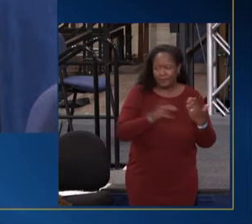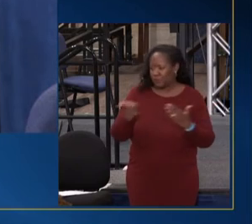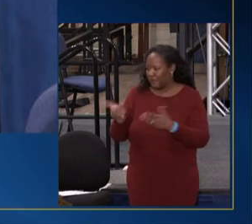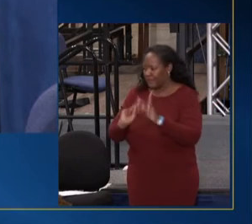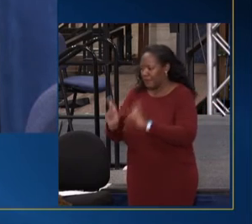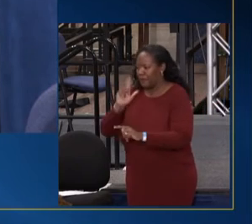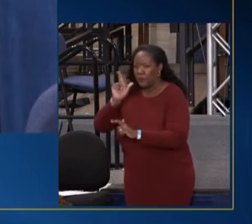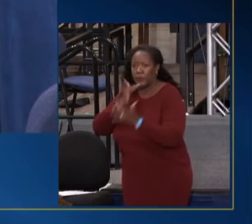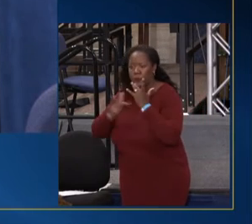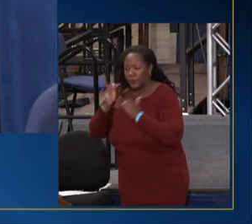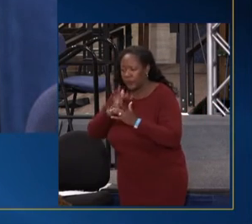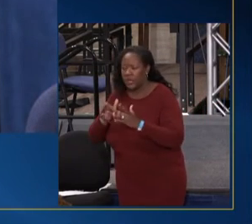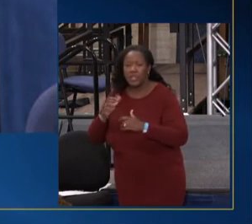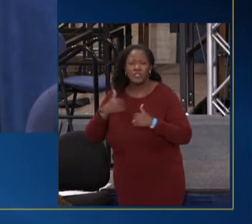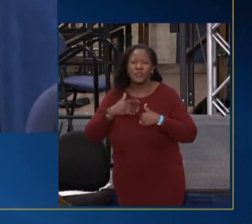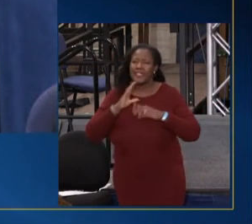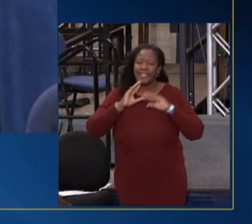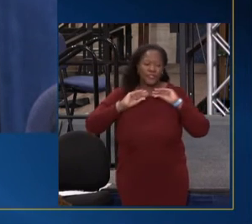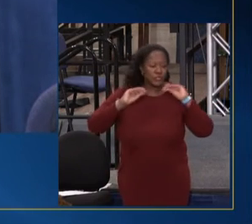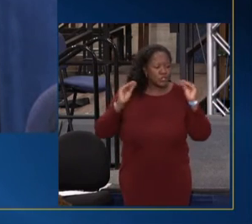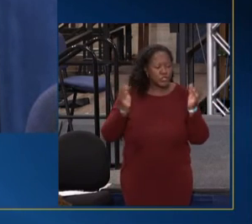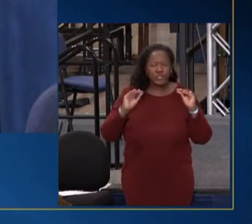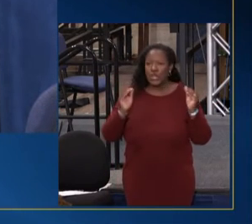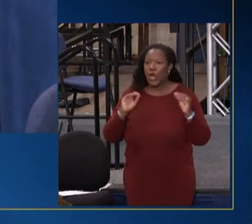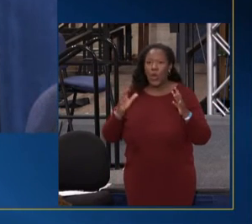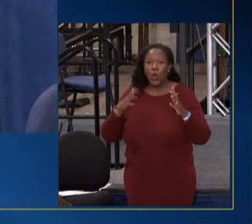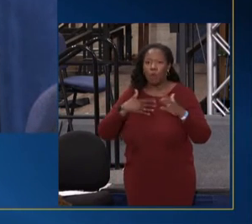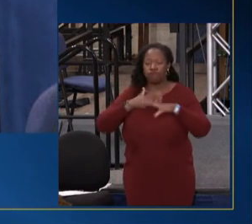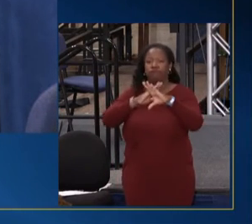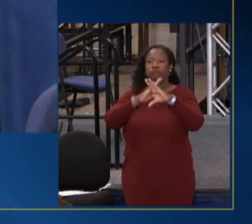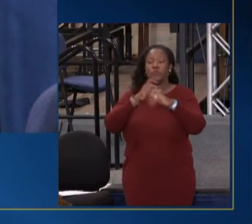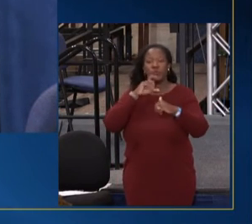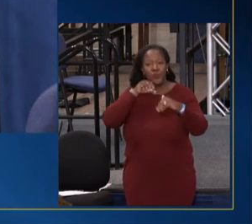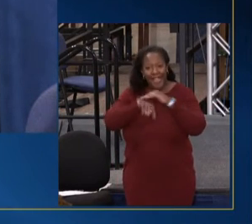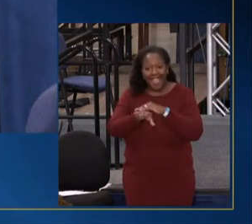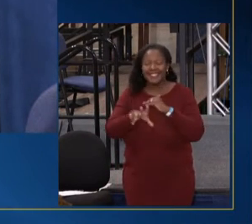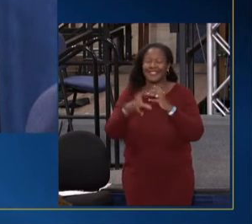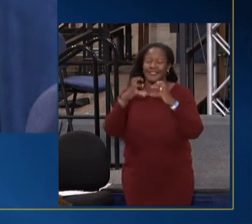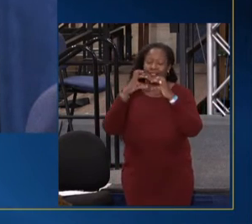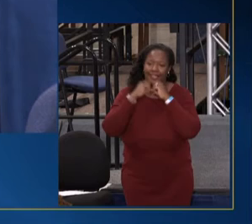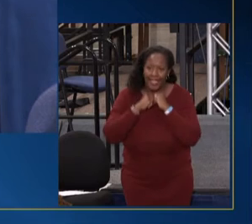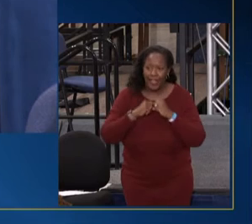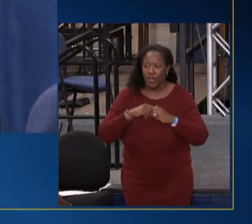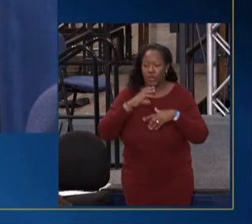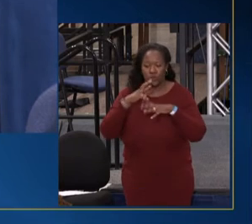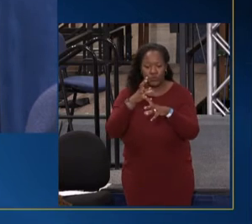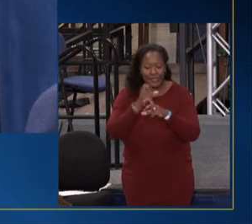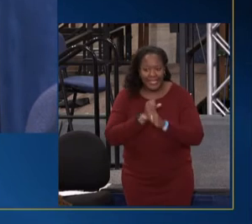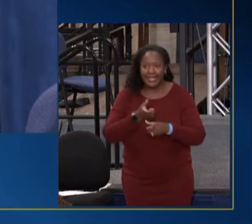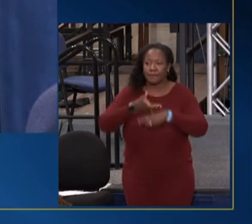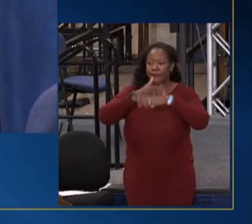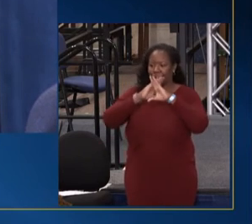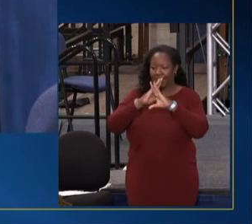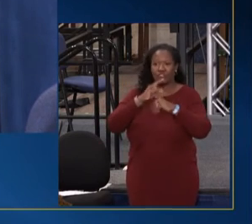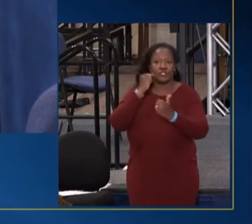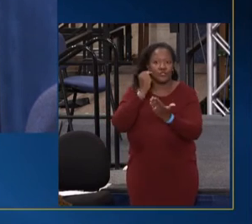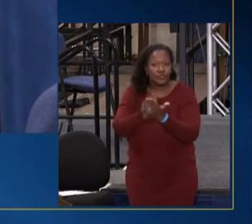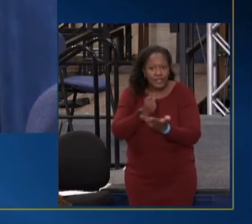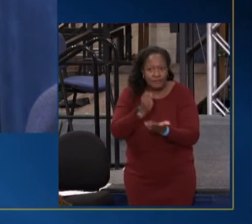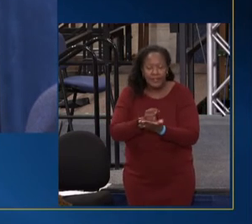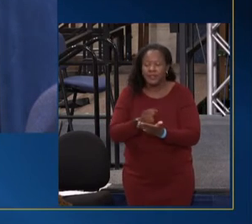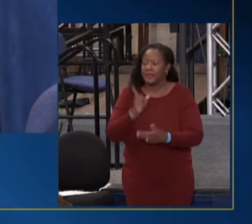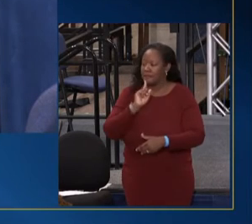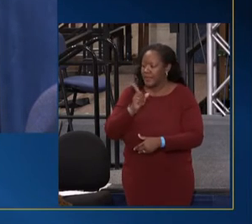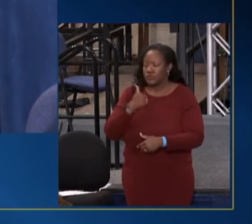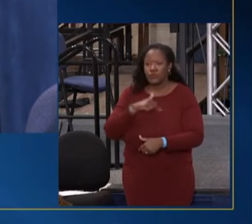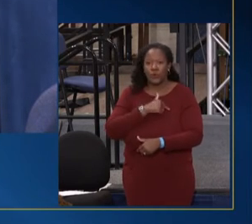so that there's no wrong door to accessing care, to getting prevention, to getting treatment services, making sure that we are